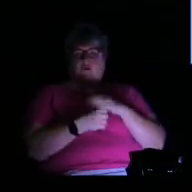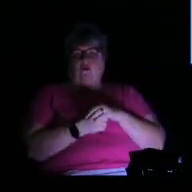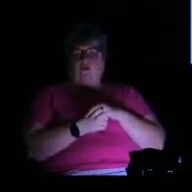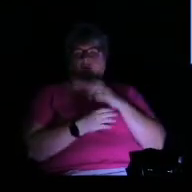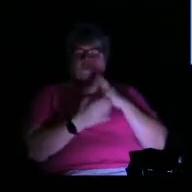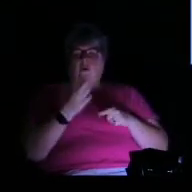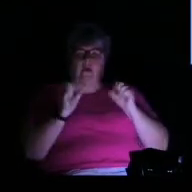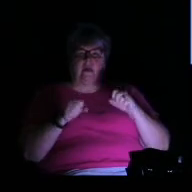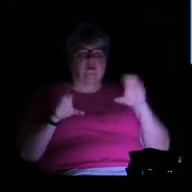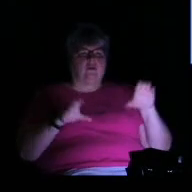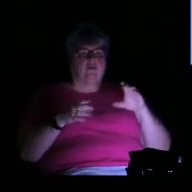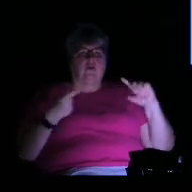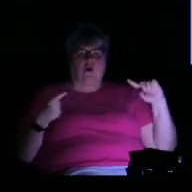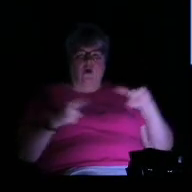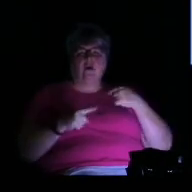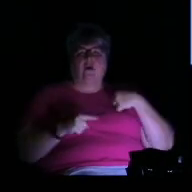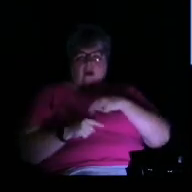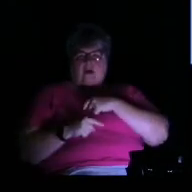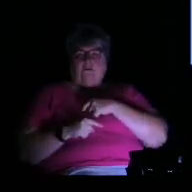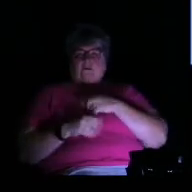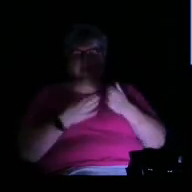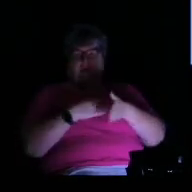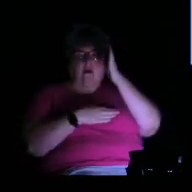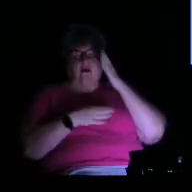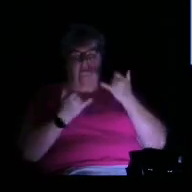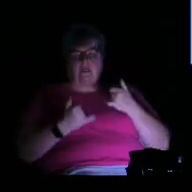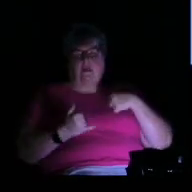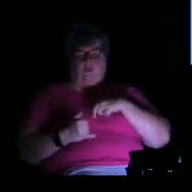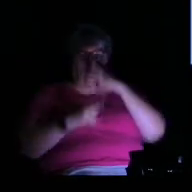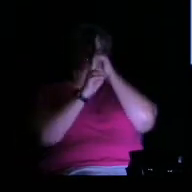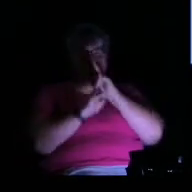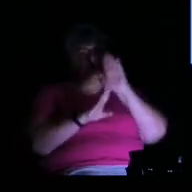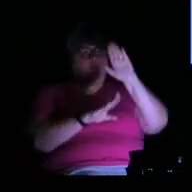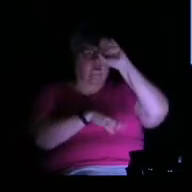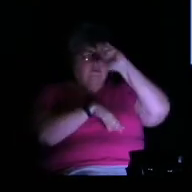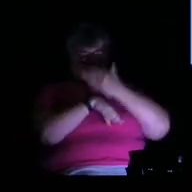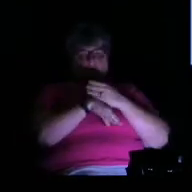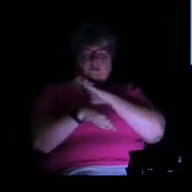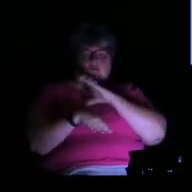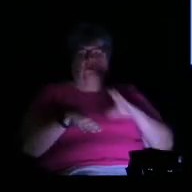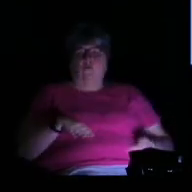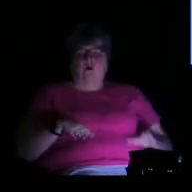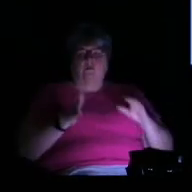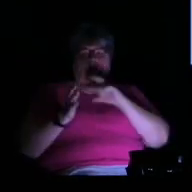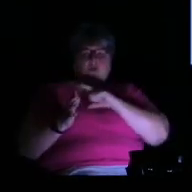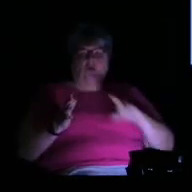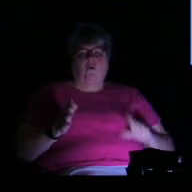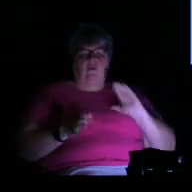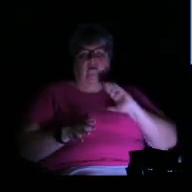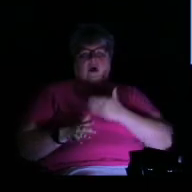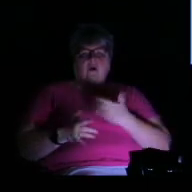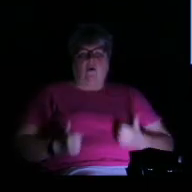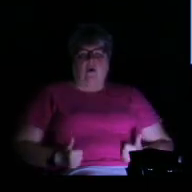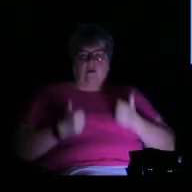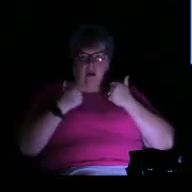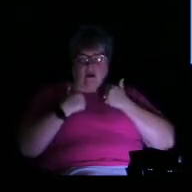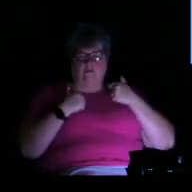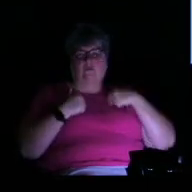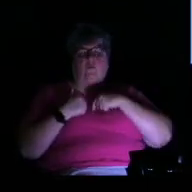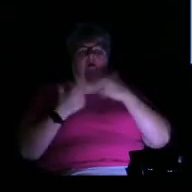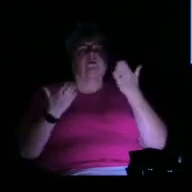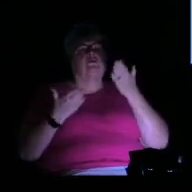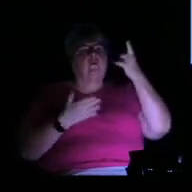can they do to harm us? And God, today, we're going to honor your son as Christ and Lord of our lives, and we're going to serve him, do whatever he wants us to